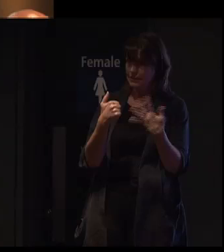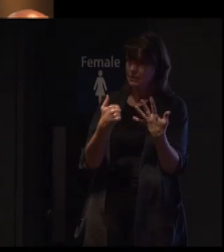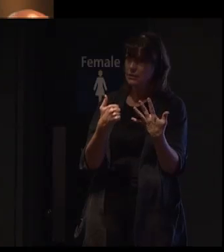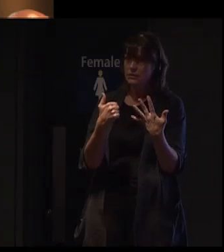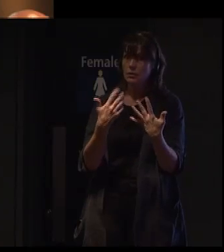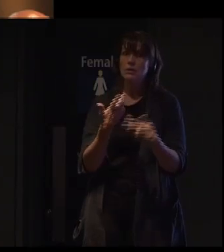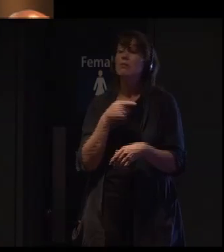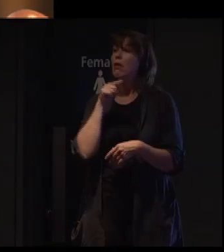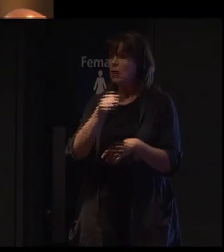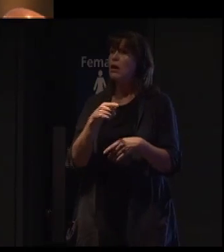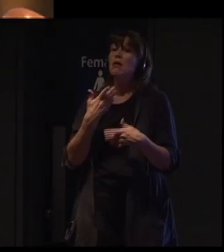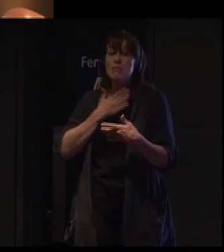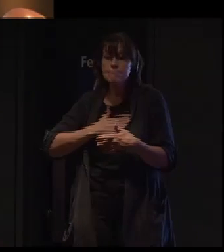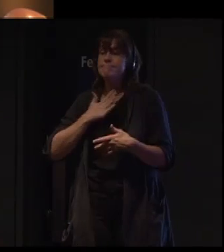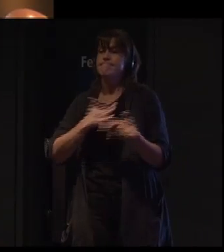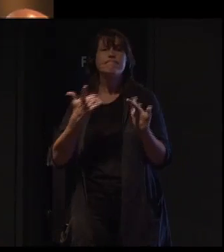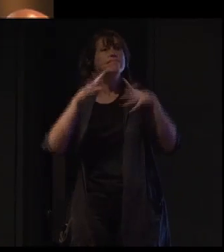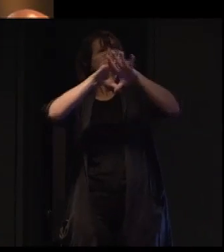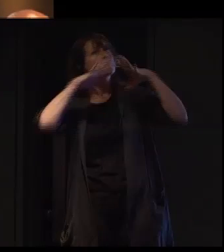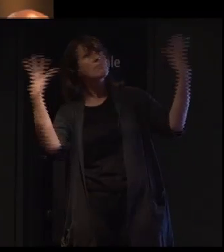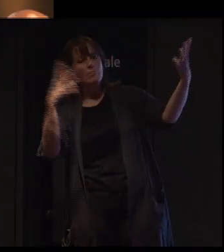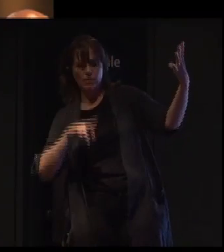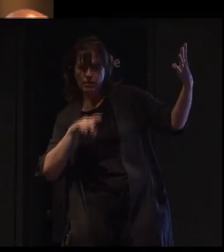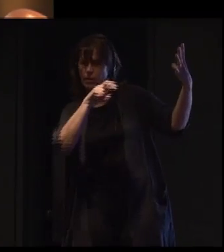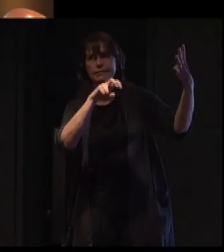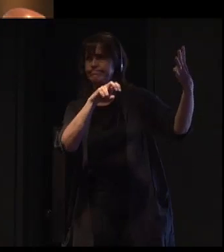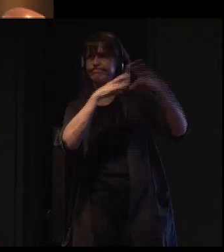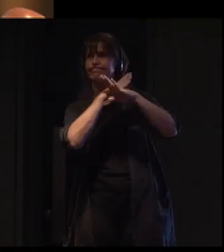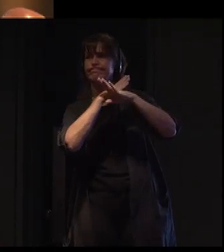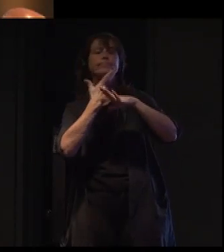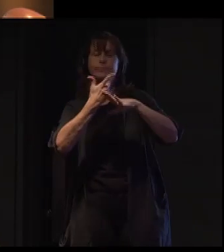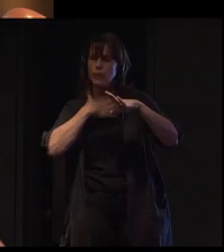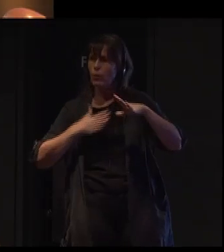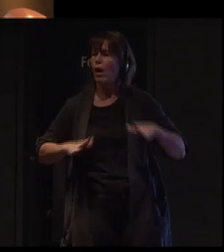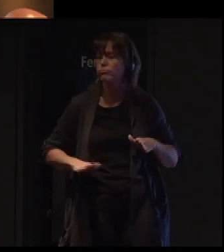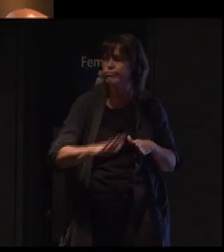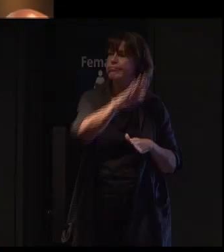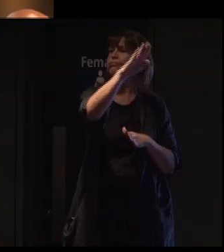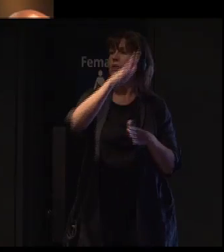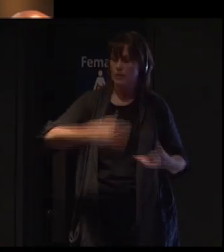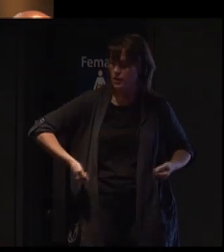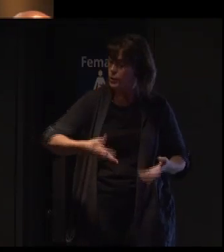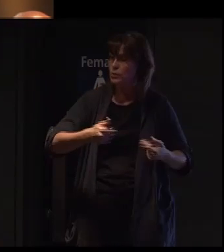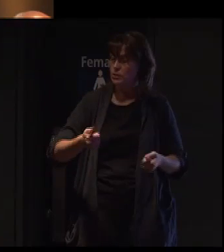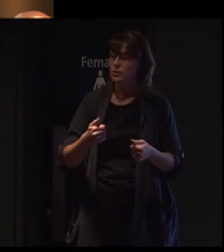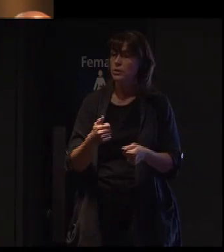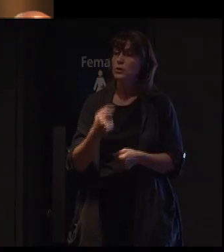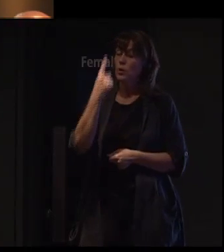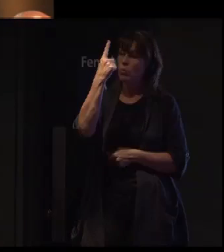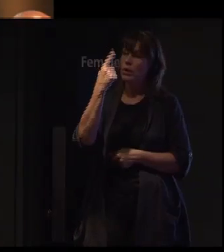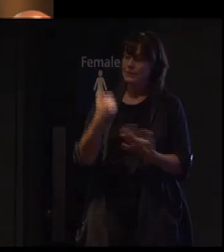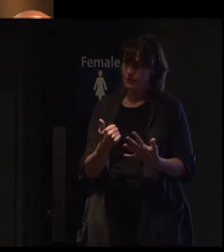population requires accessible infrastructures. 1% of our population uses a wheelchair, and there are more